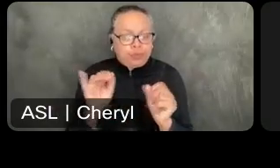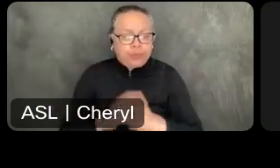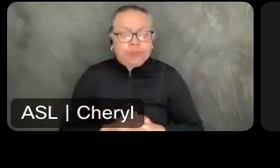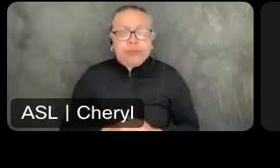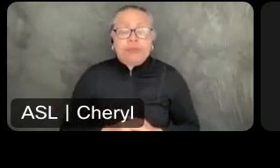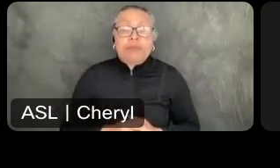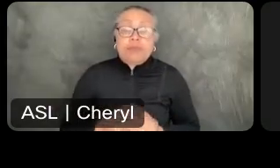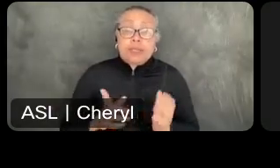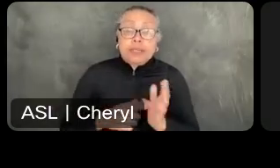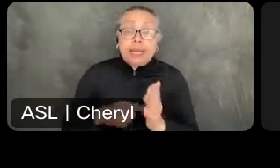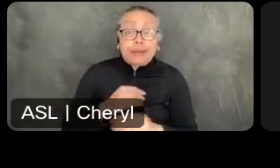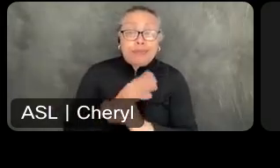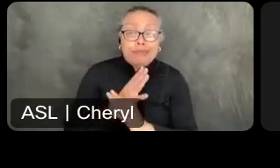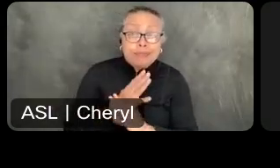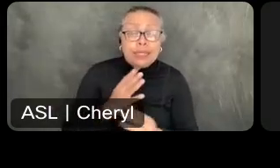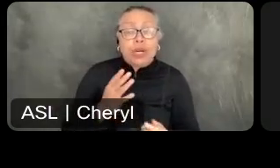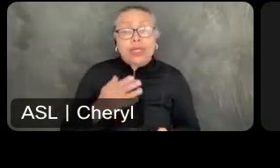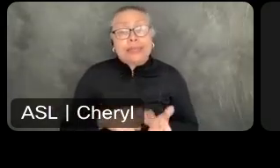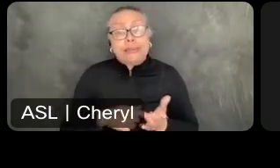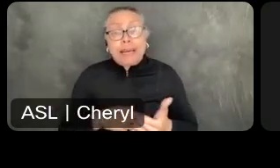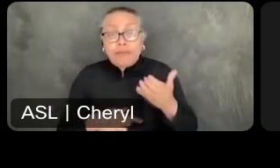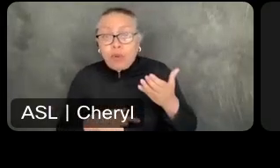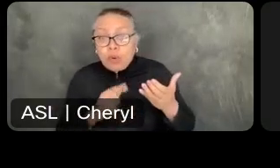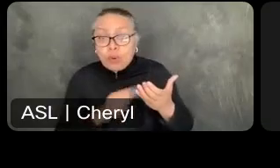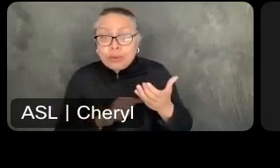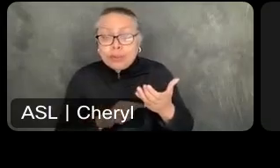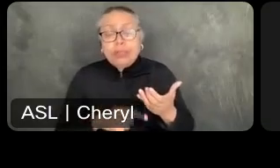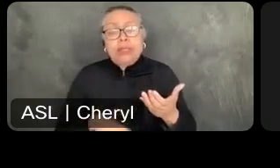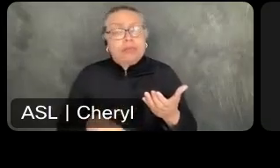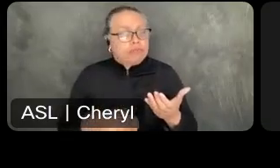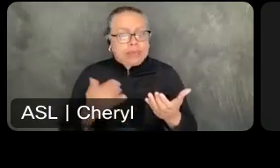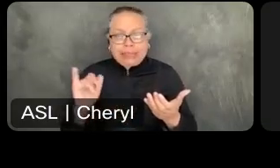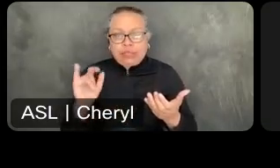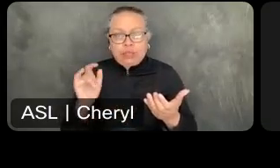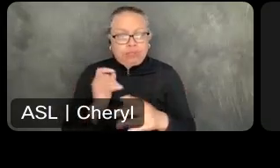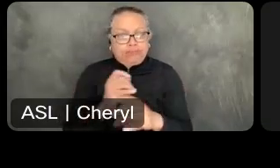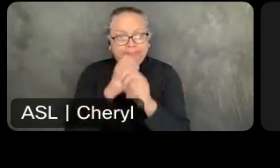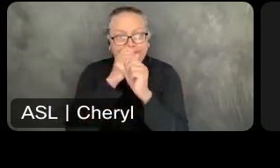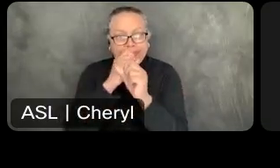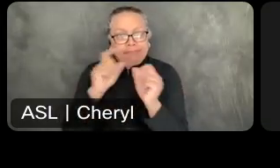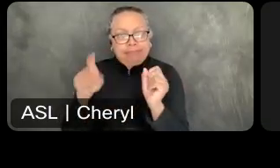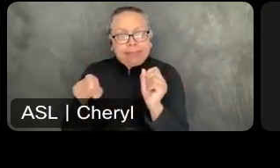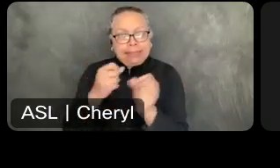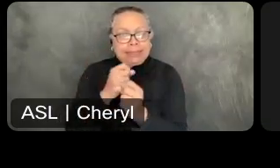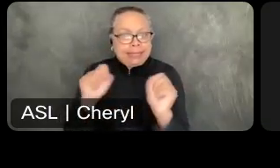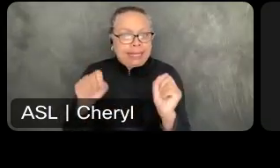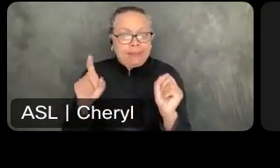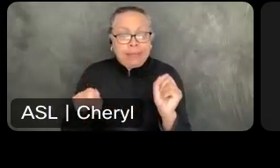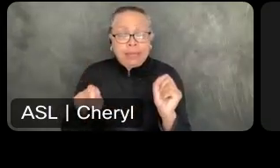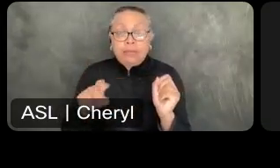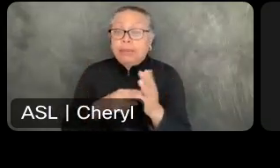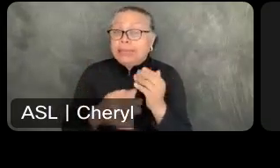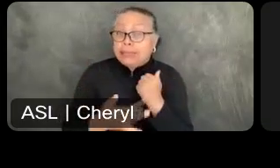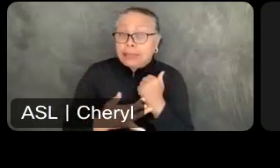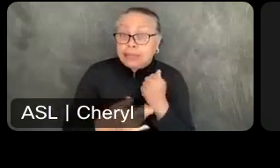by video or phone. And so here, ensuring that we're using secure technology,